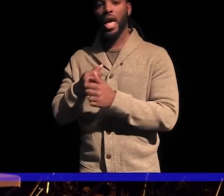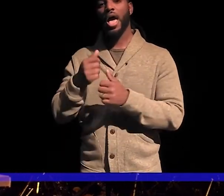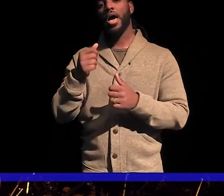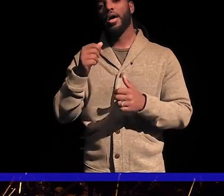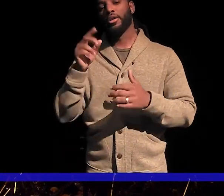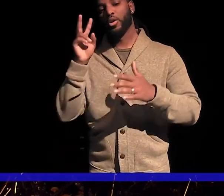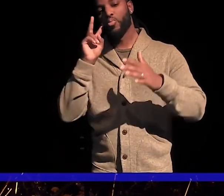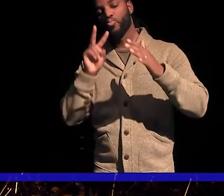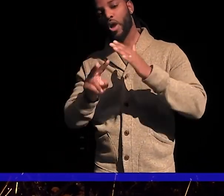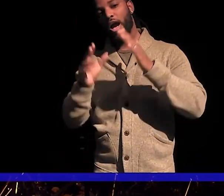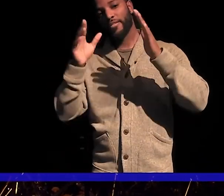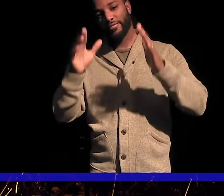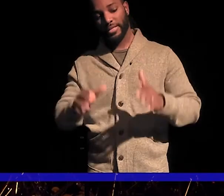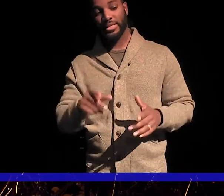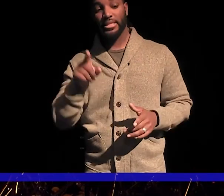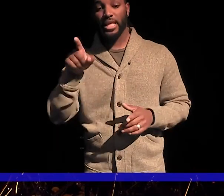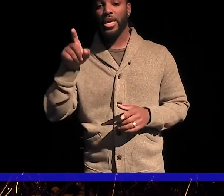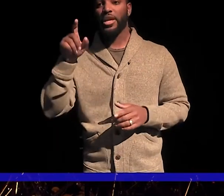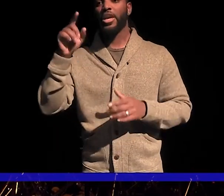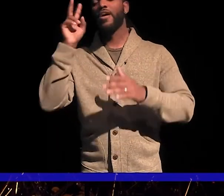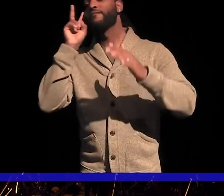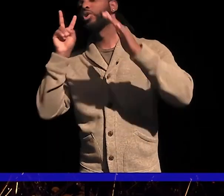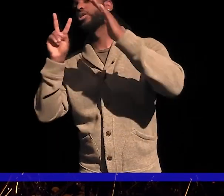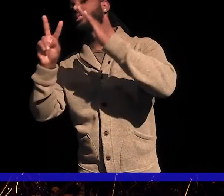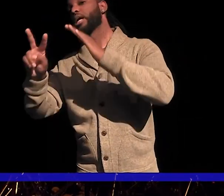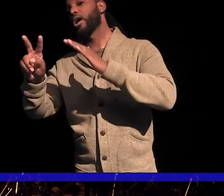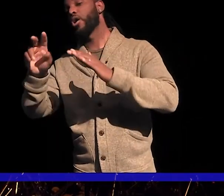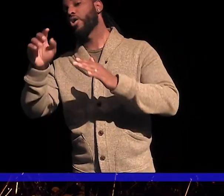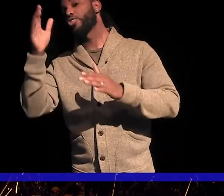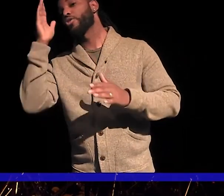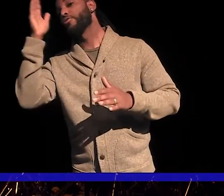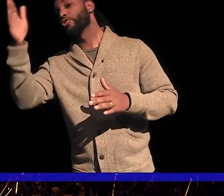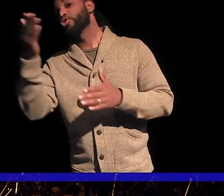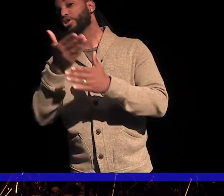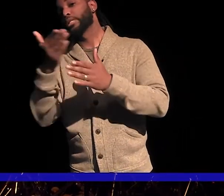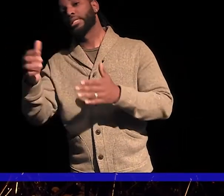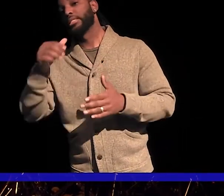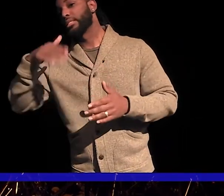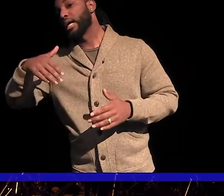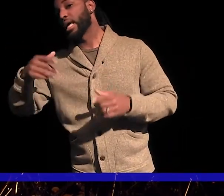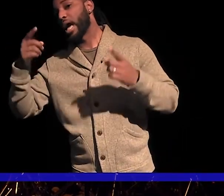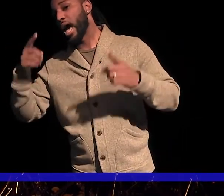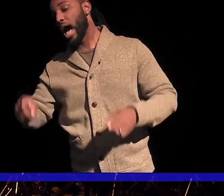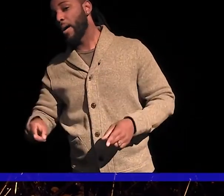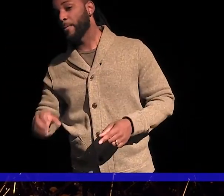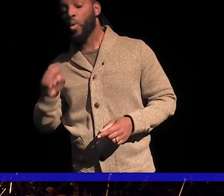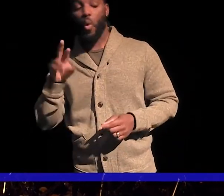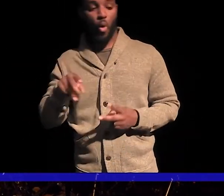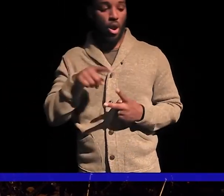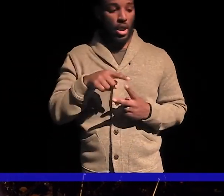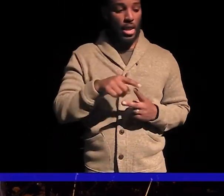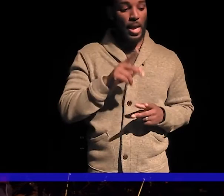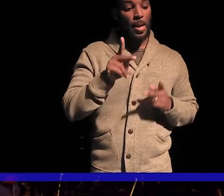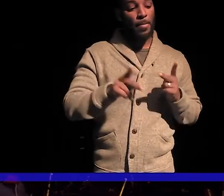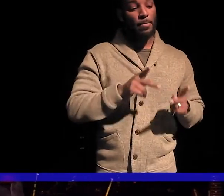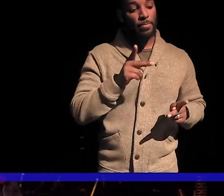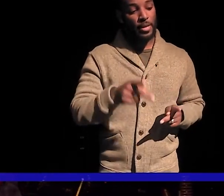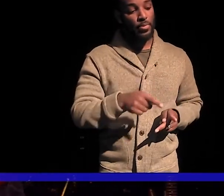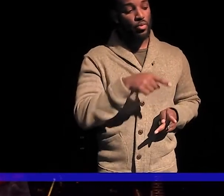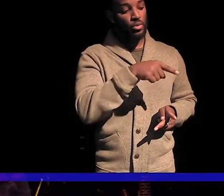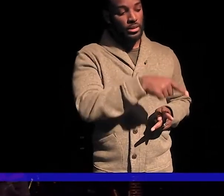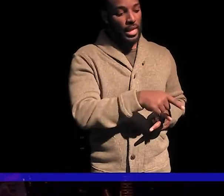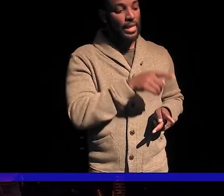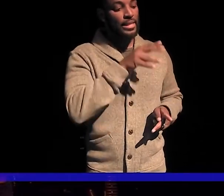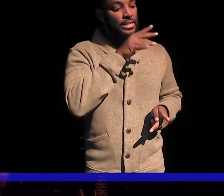a particular situation, who foretell things that are yet to come, or people who are gifted to